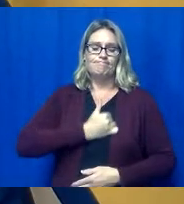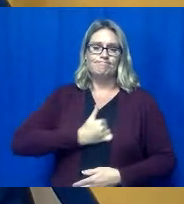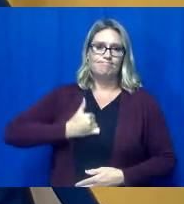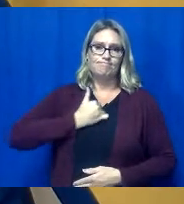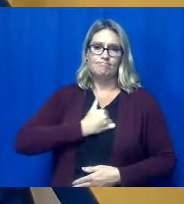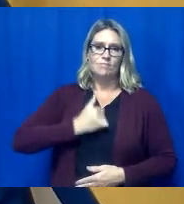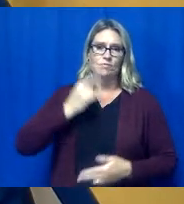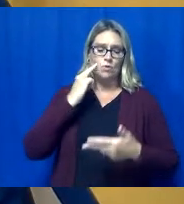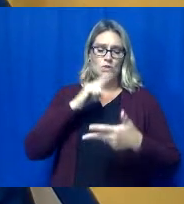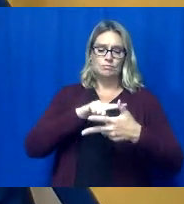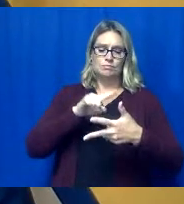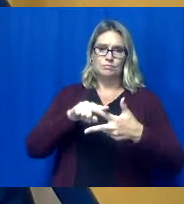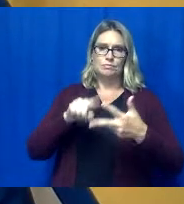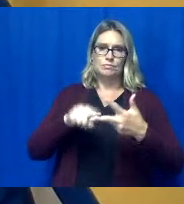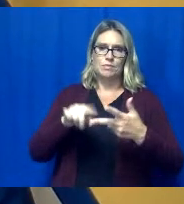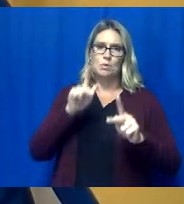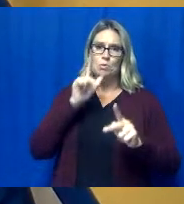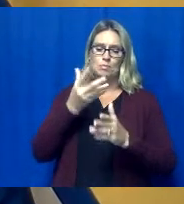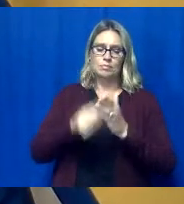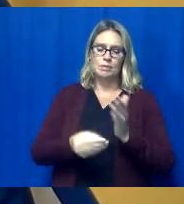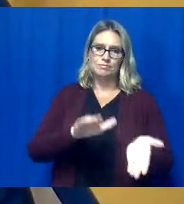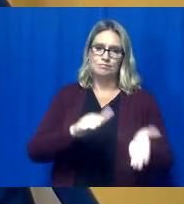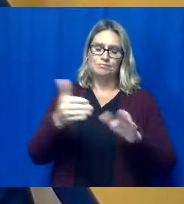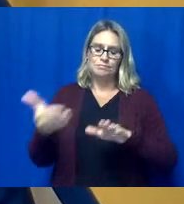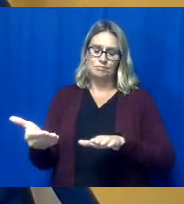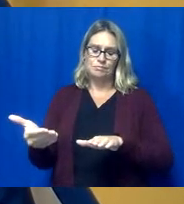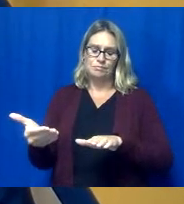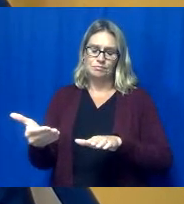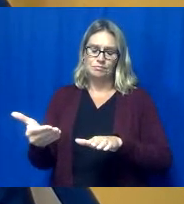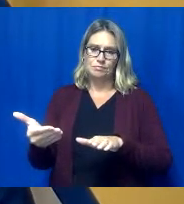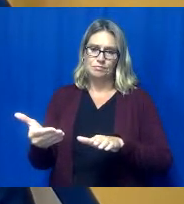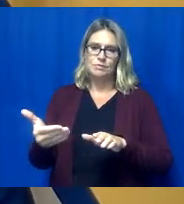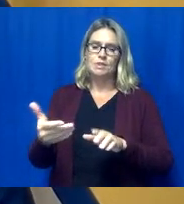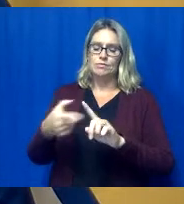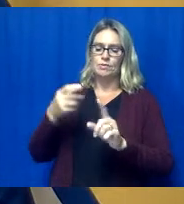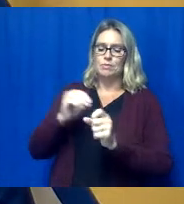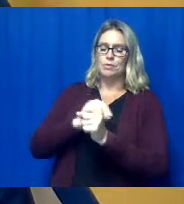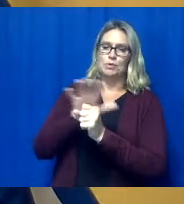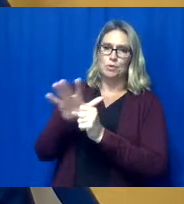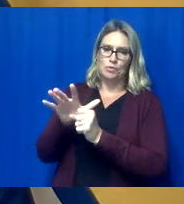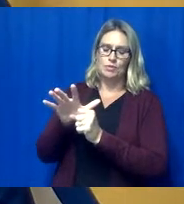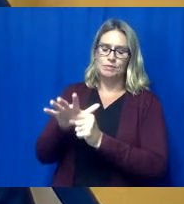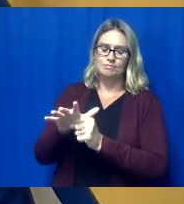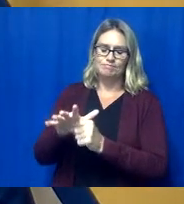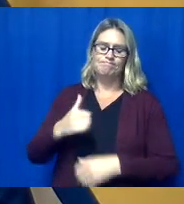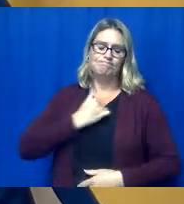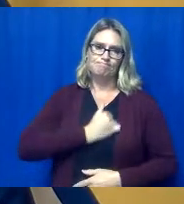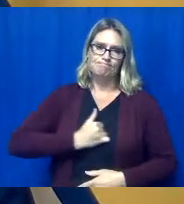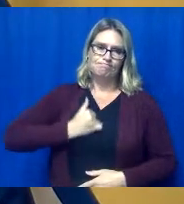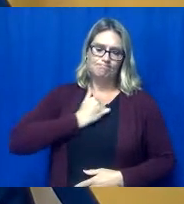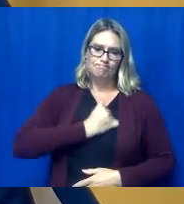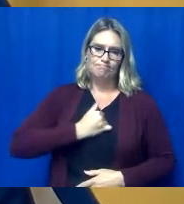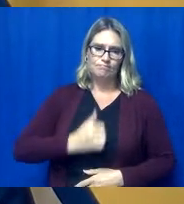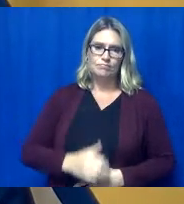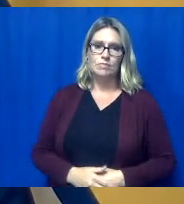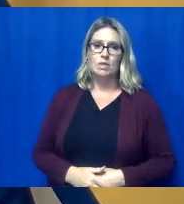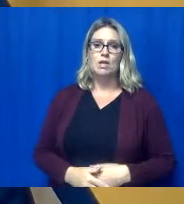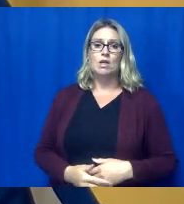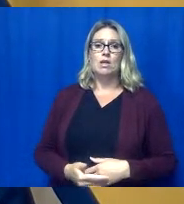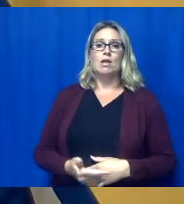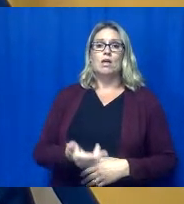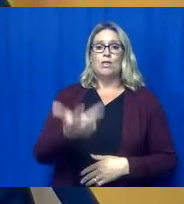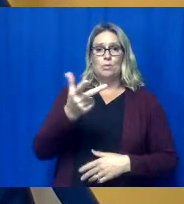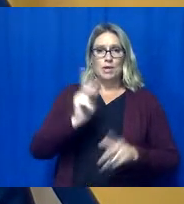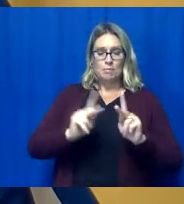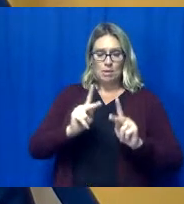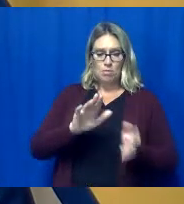3 people who have passed away as a result of COVID-19. Learning that 3 New Brunswickers have lost their lives